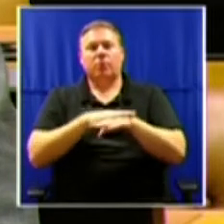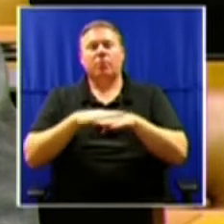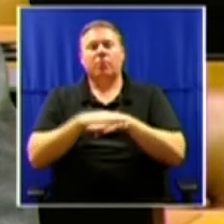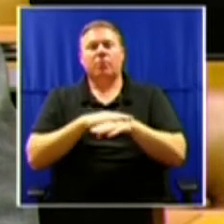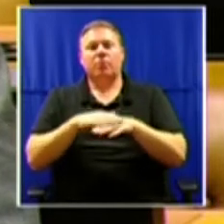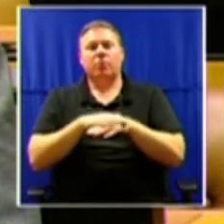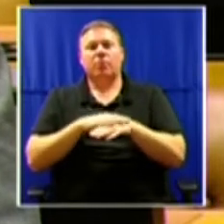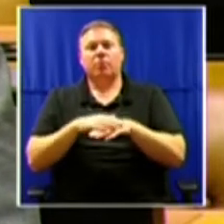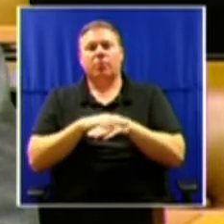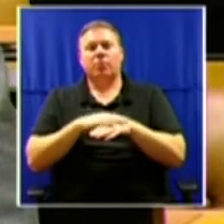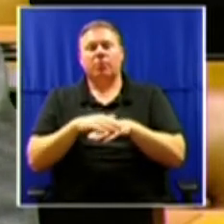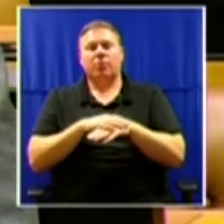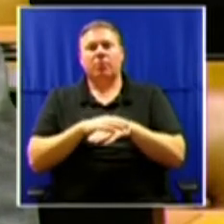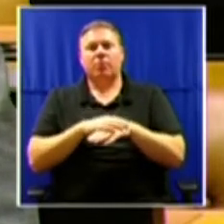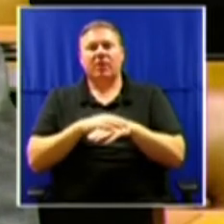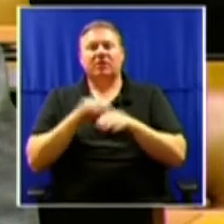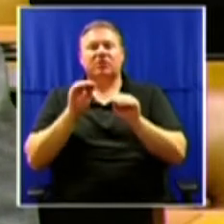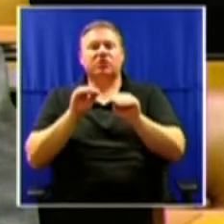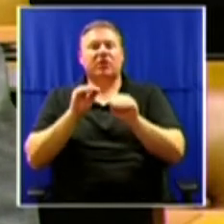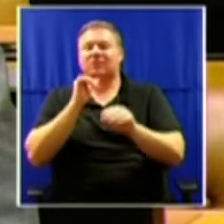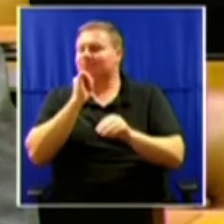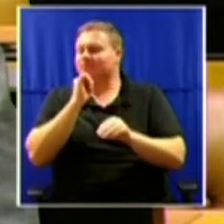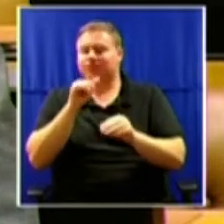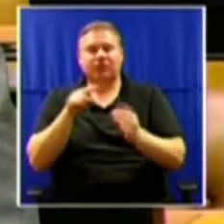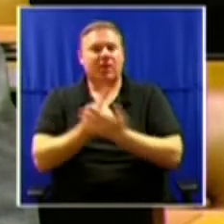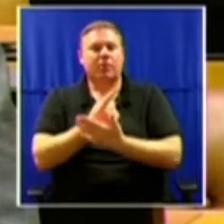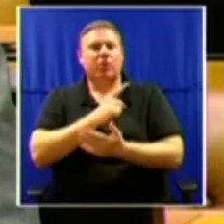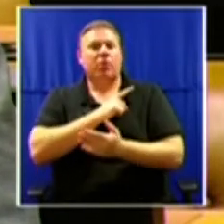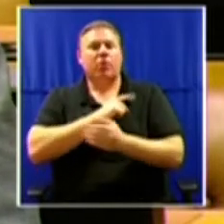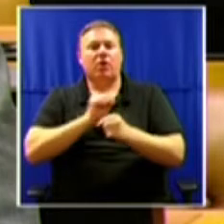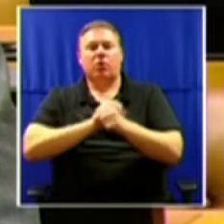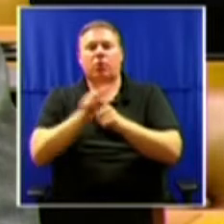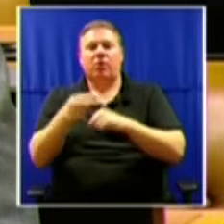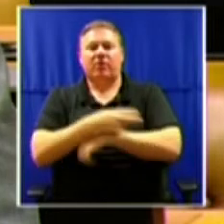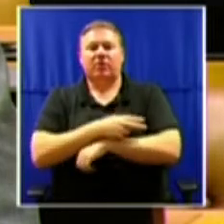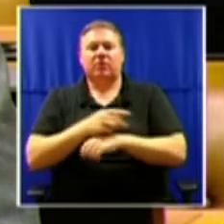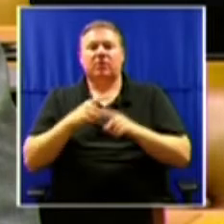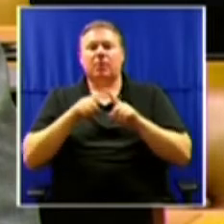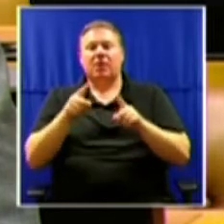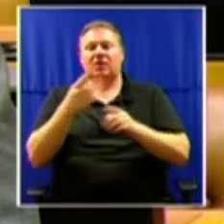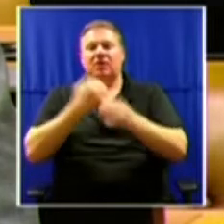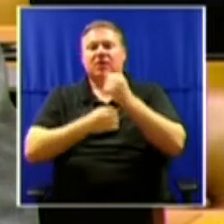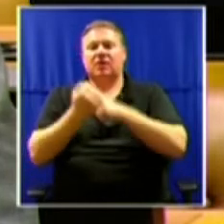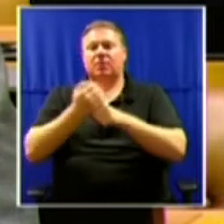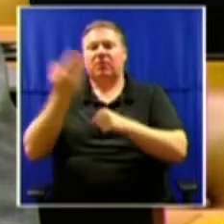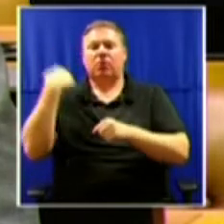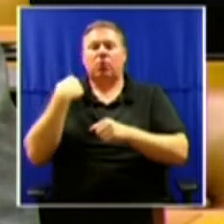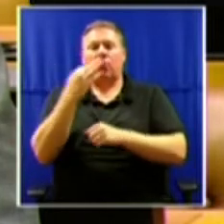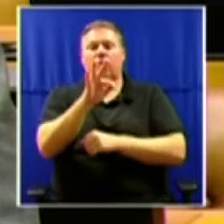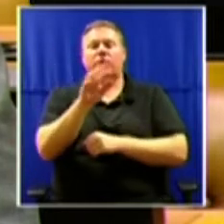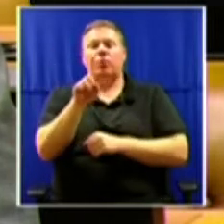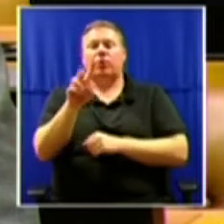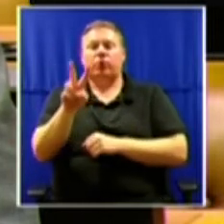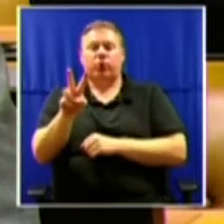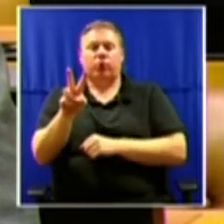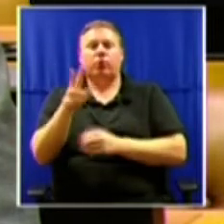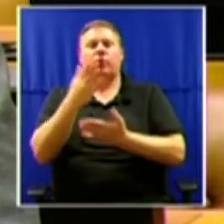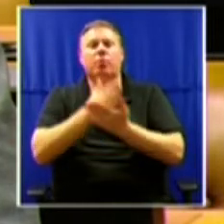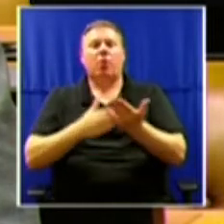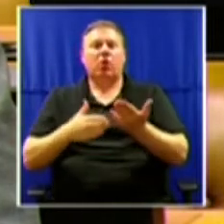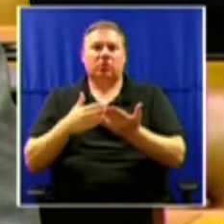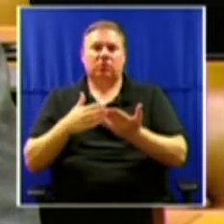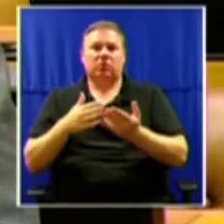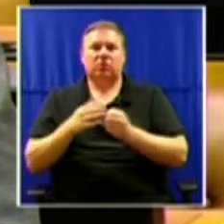COVID. But to the previous year, we recruited 312 to be part of